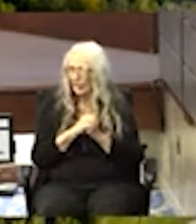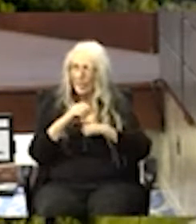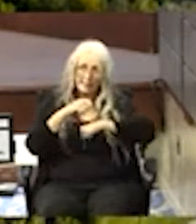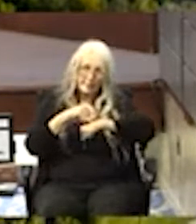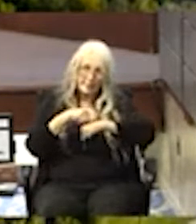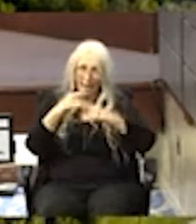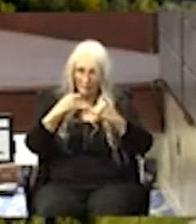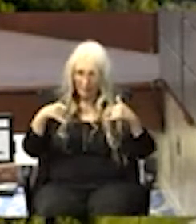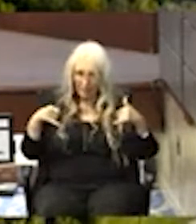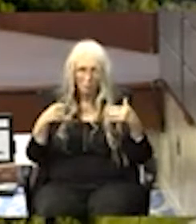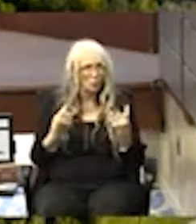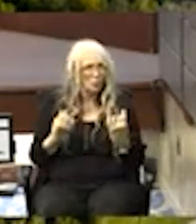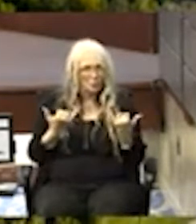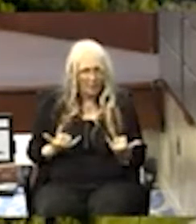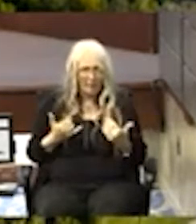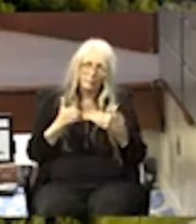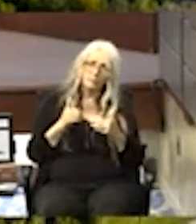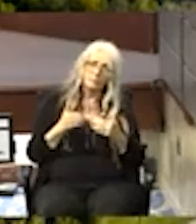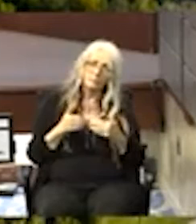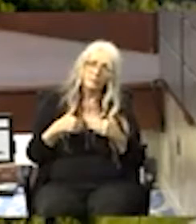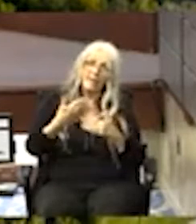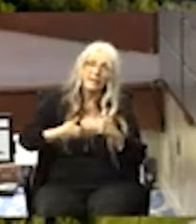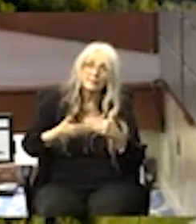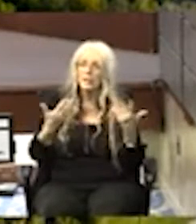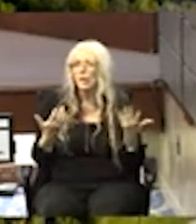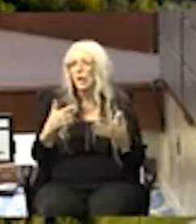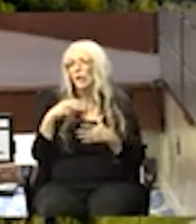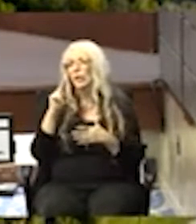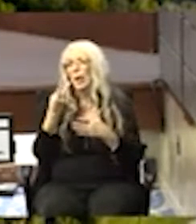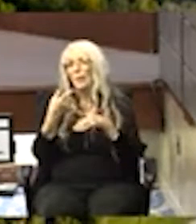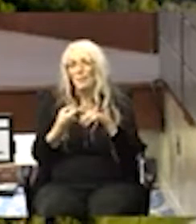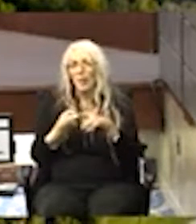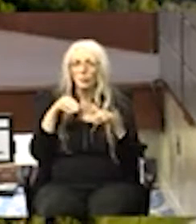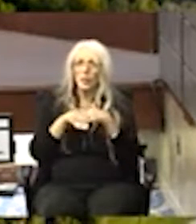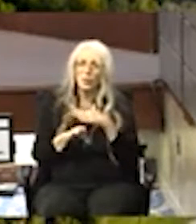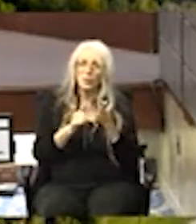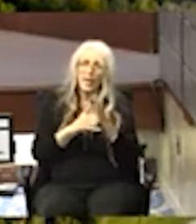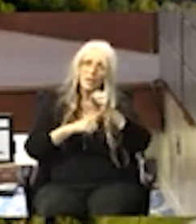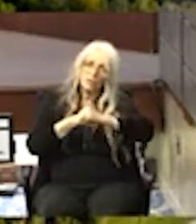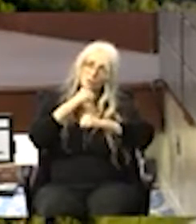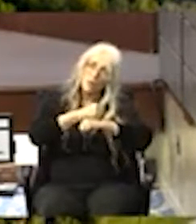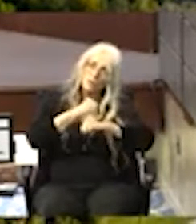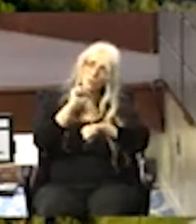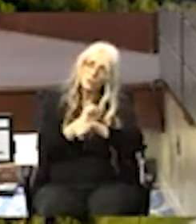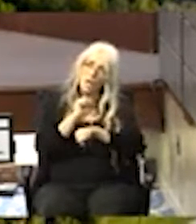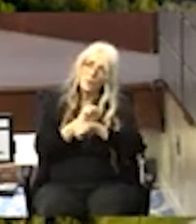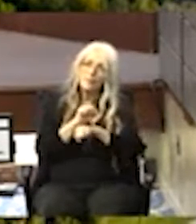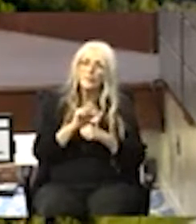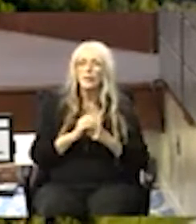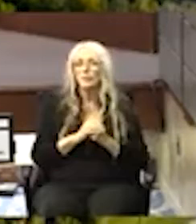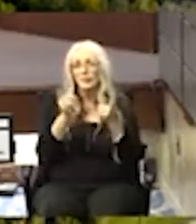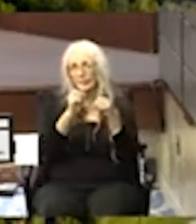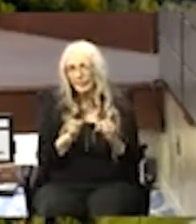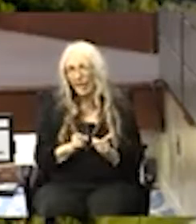Timeline, I mentioned where we go from here. Couple months for the completion, and then we'll be going straight into that construction document, schematic design.